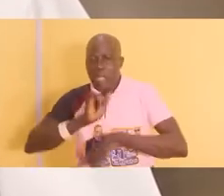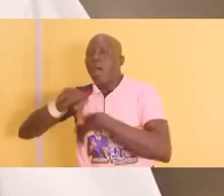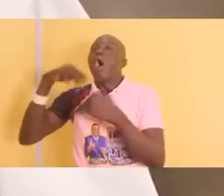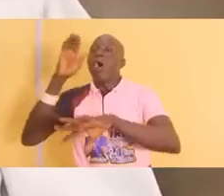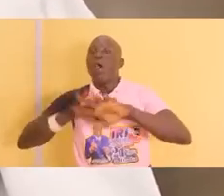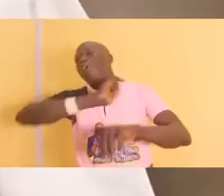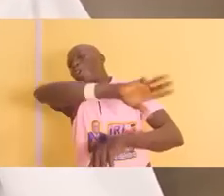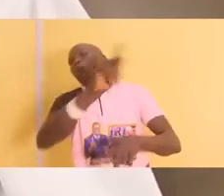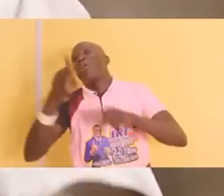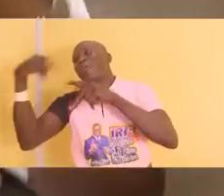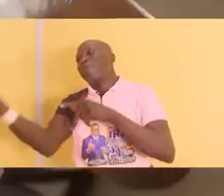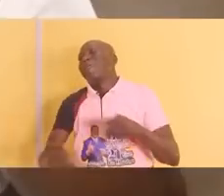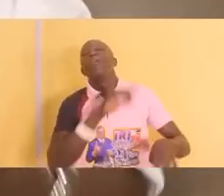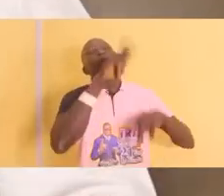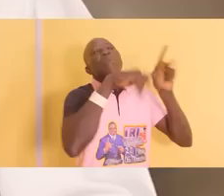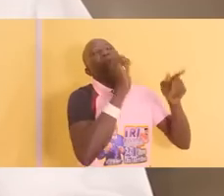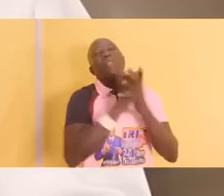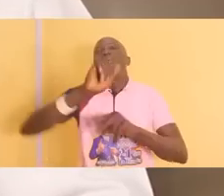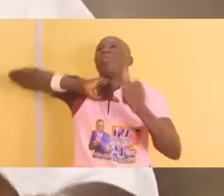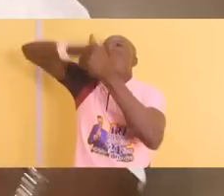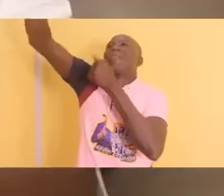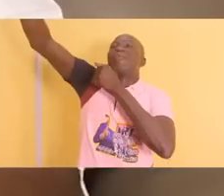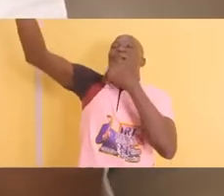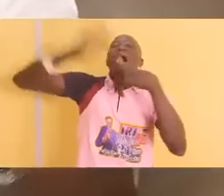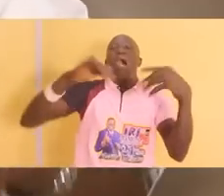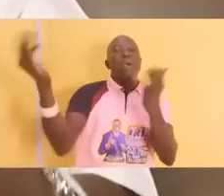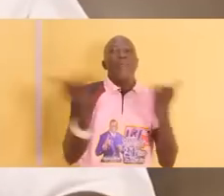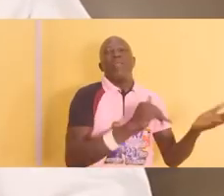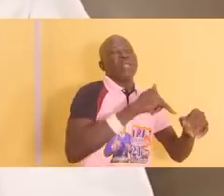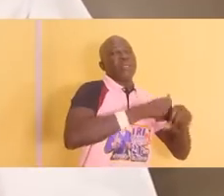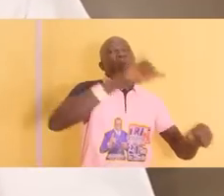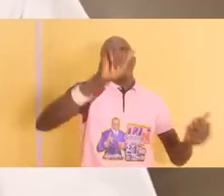carry your children. You invite all your people. They are nearby.